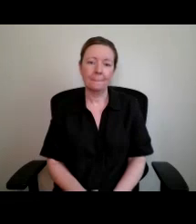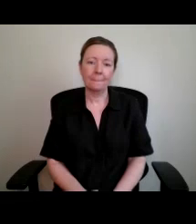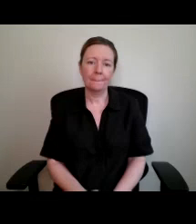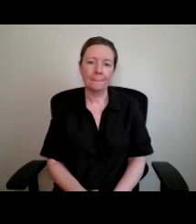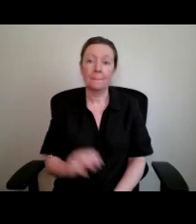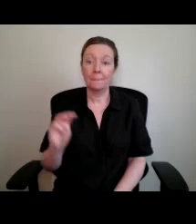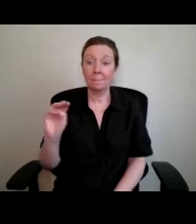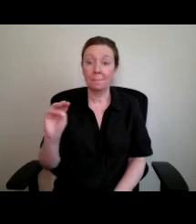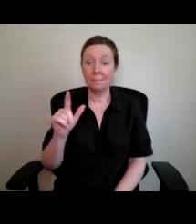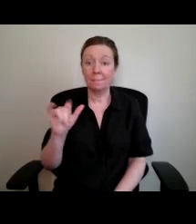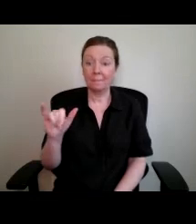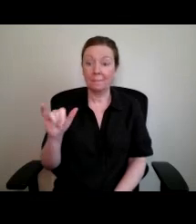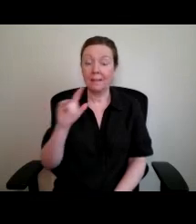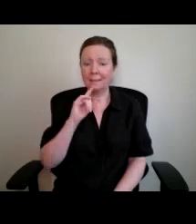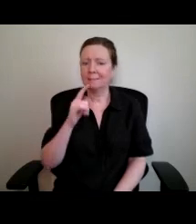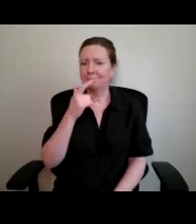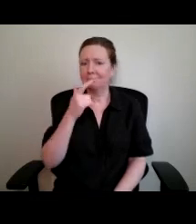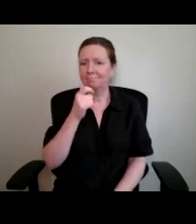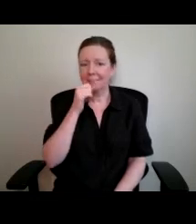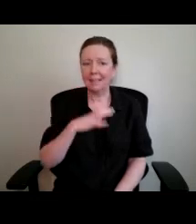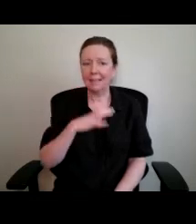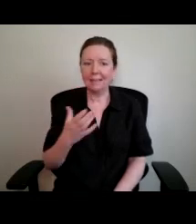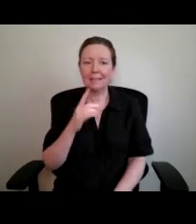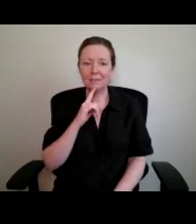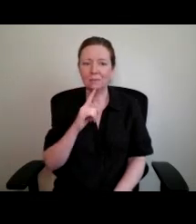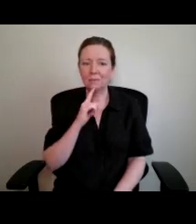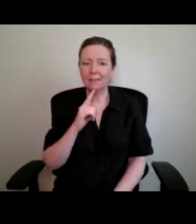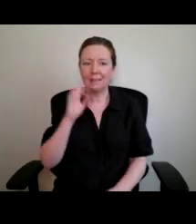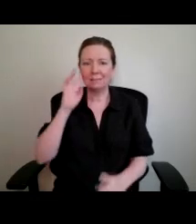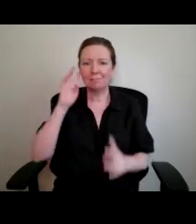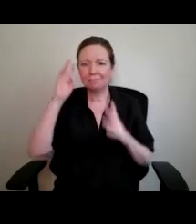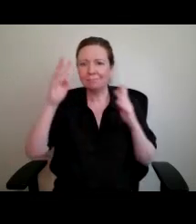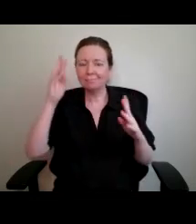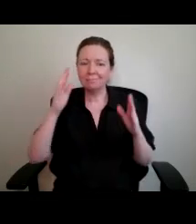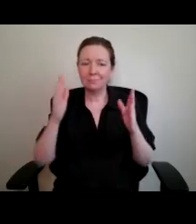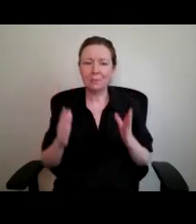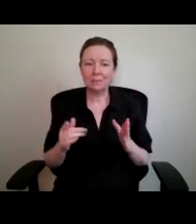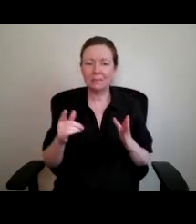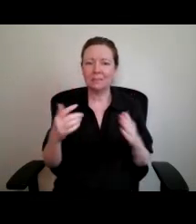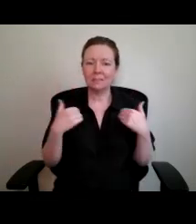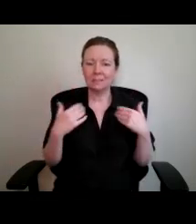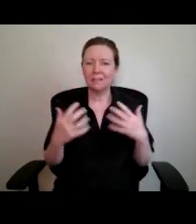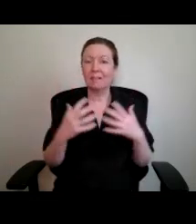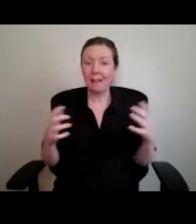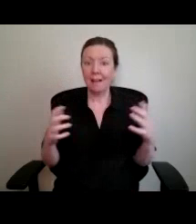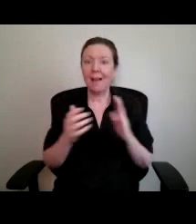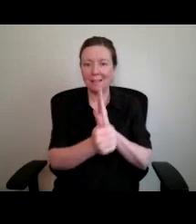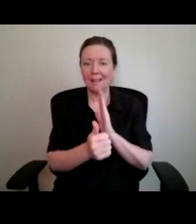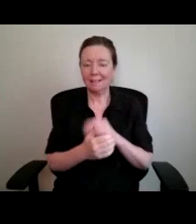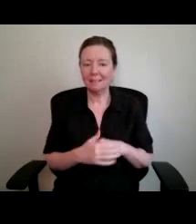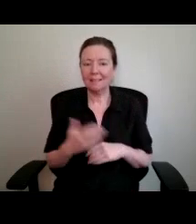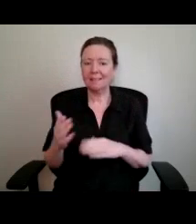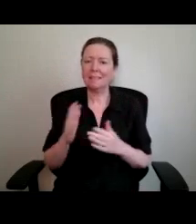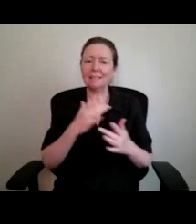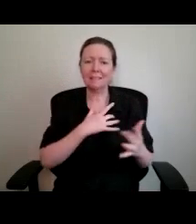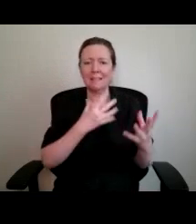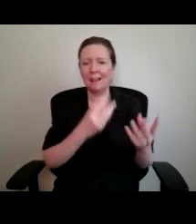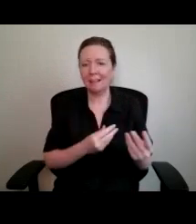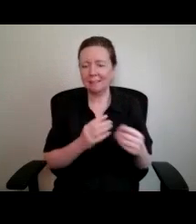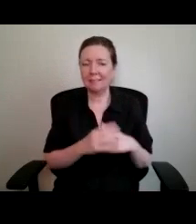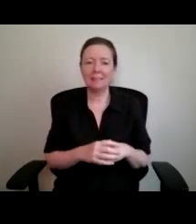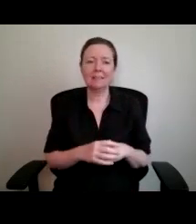Maggie is a very interesting lady. She's a really creative person. She's got a lot of talent. She's kind.